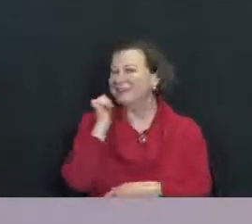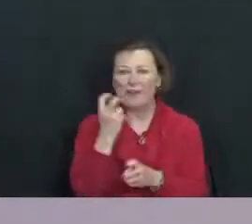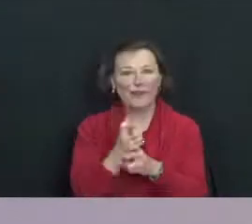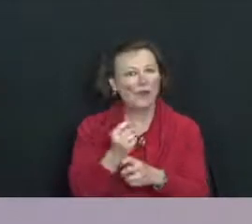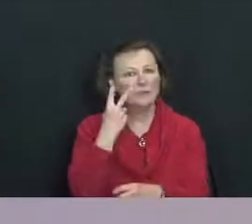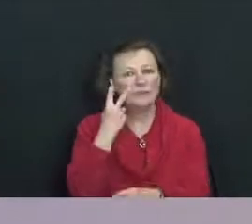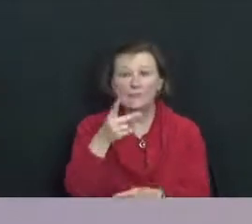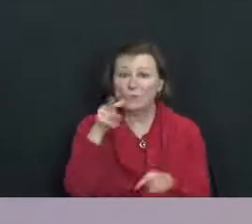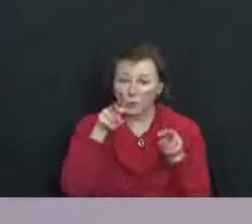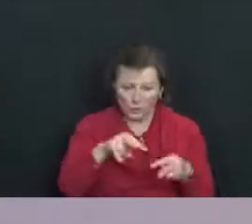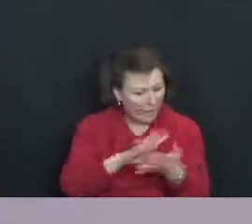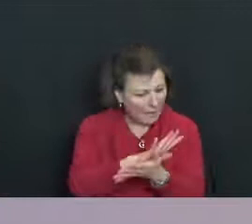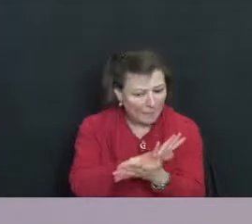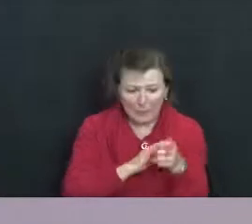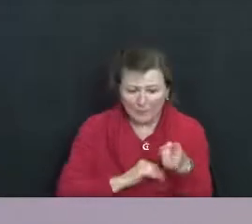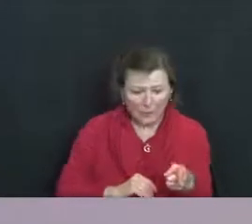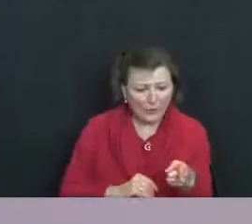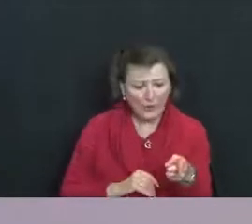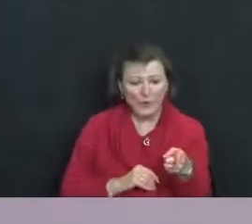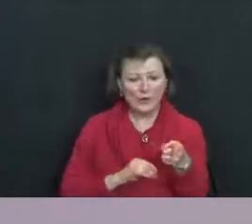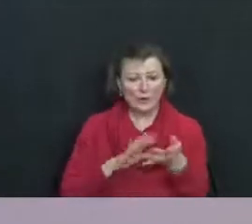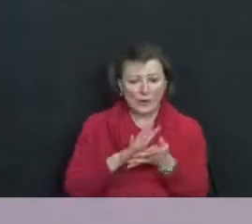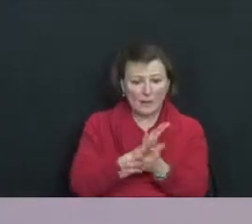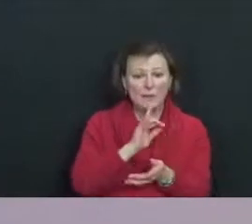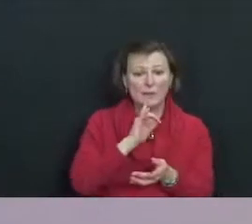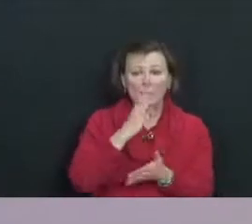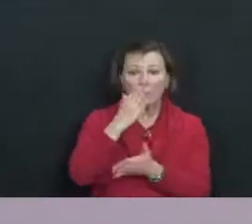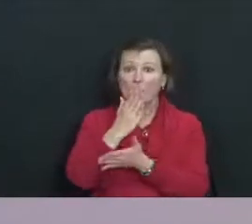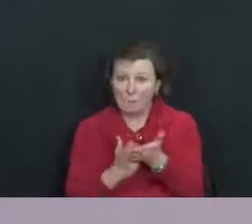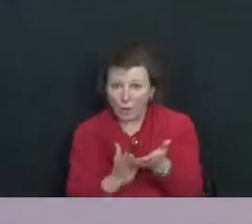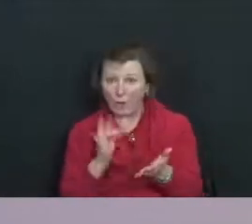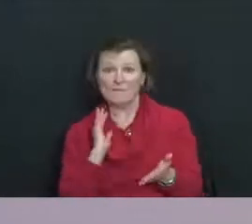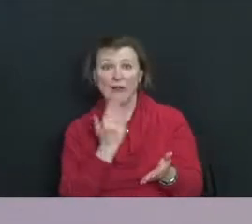look at a sheet of paper, the sheet of paper is part of our perception.